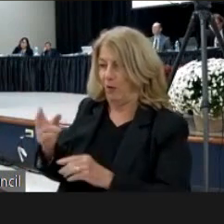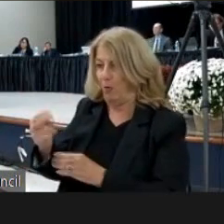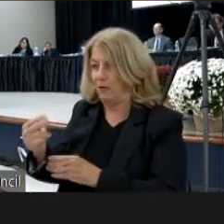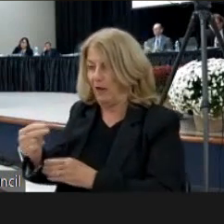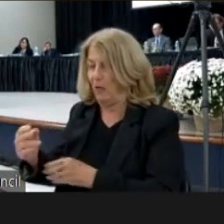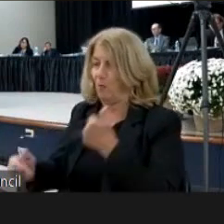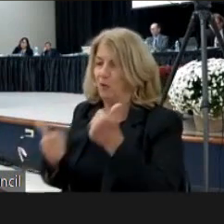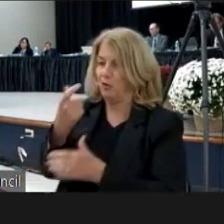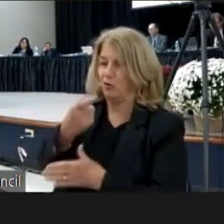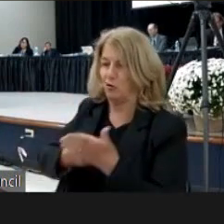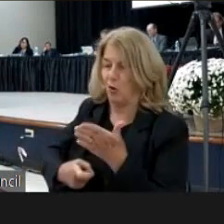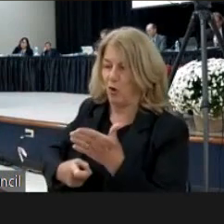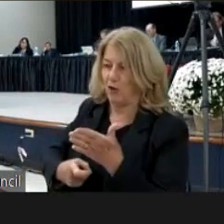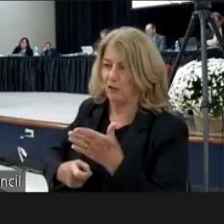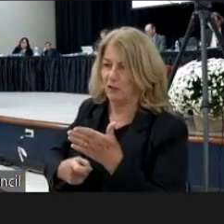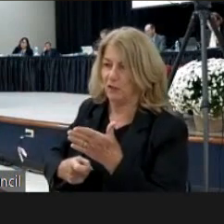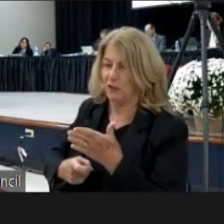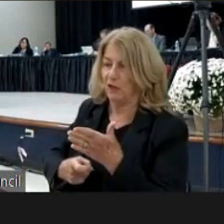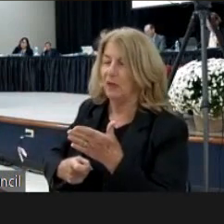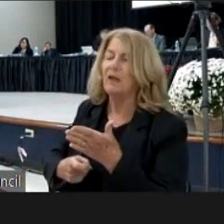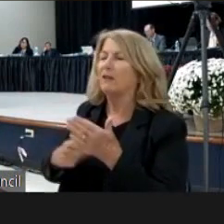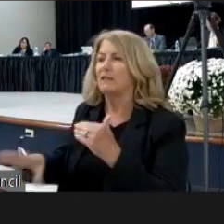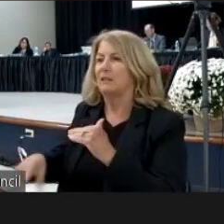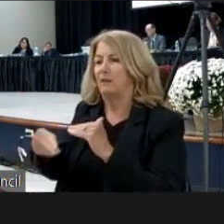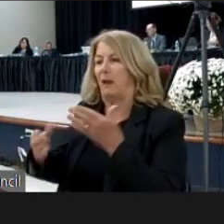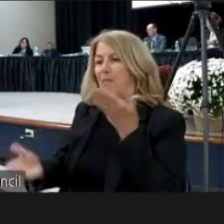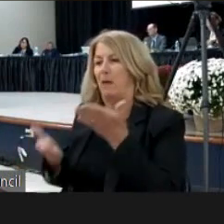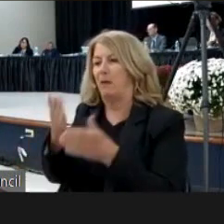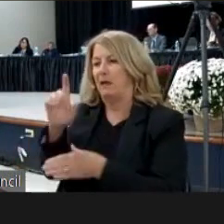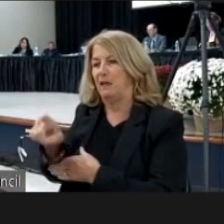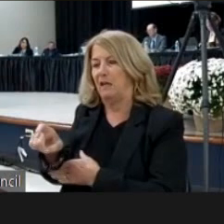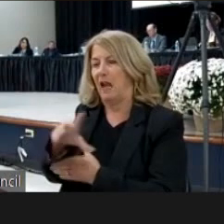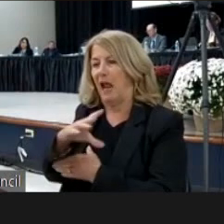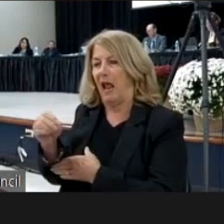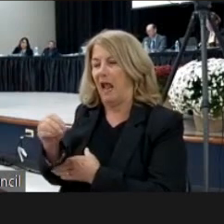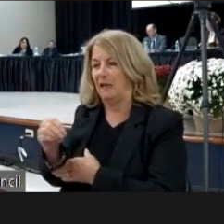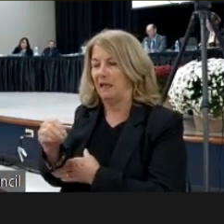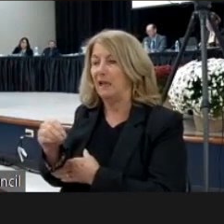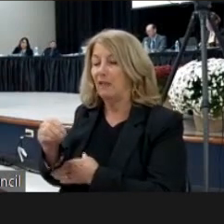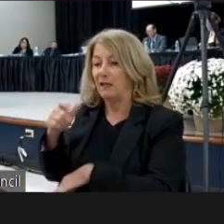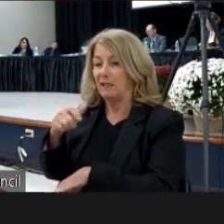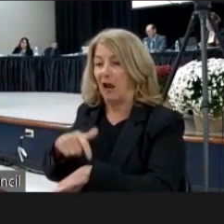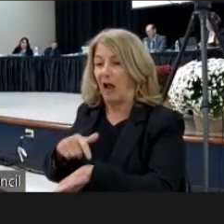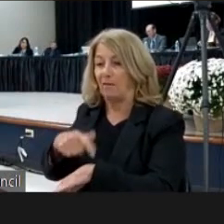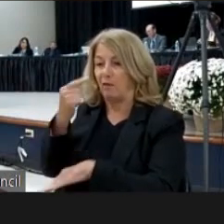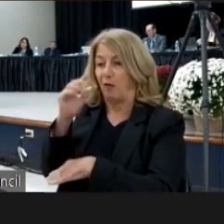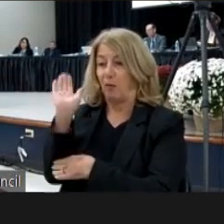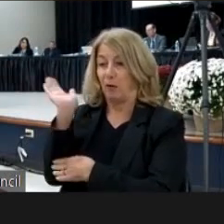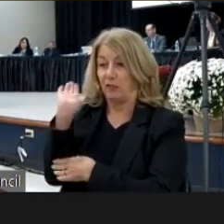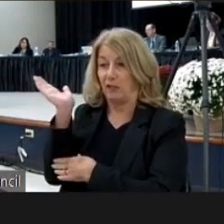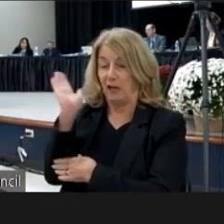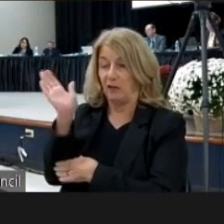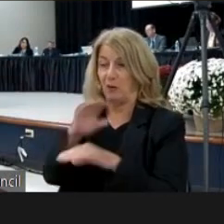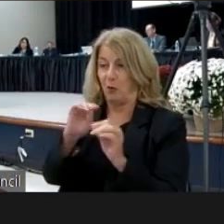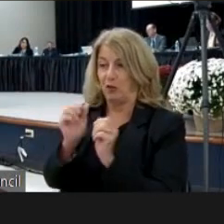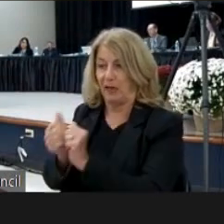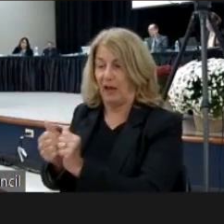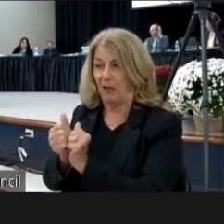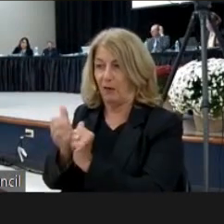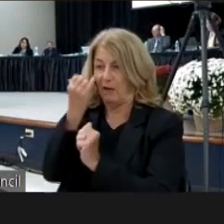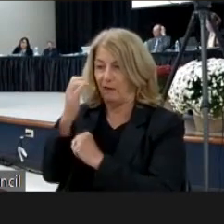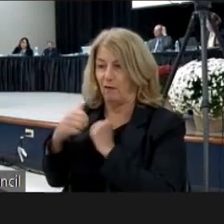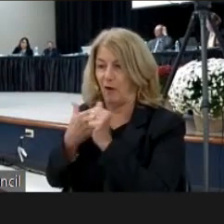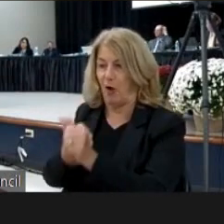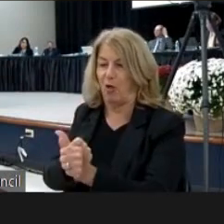it done? The subsidy that they might need. And even in the time that this presentation has been put together, for those of you who follow the real